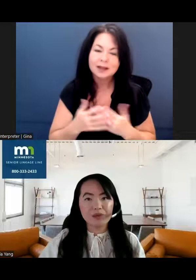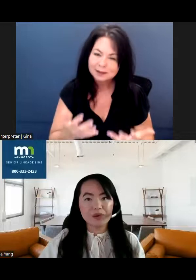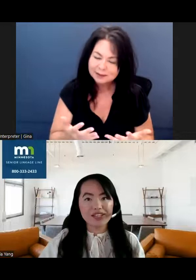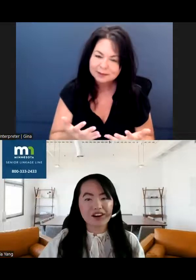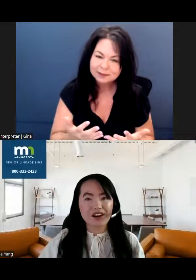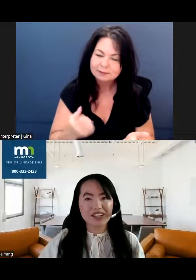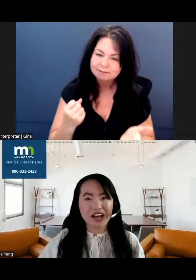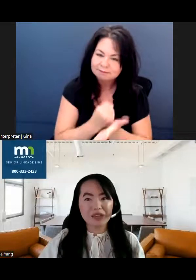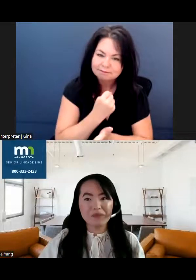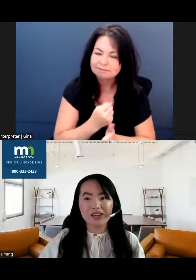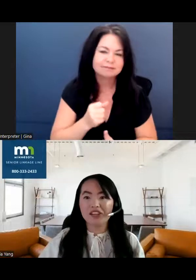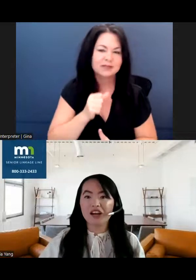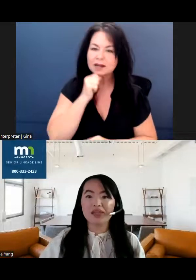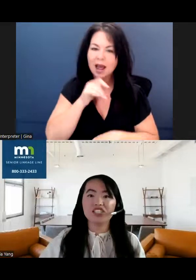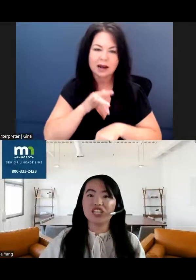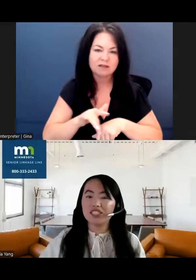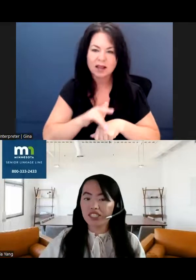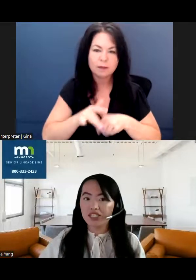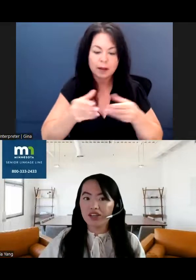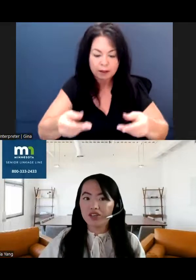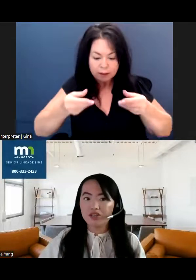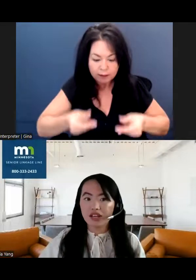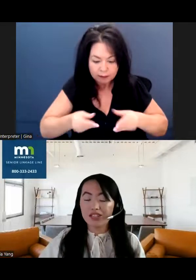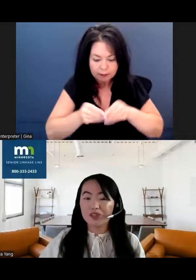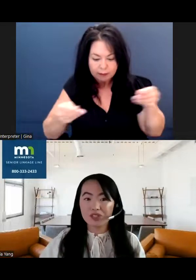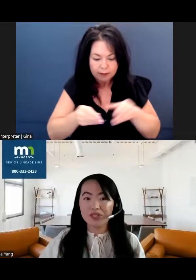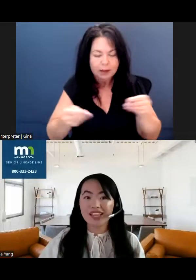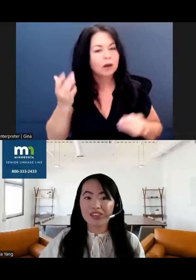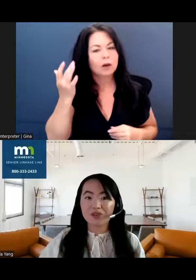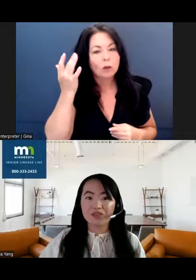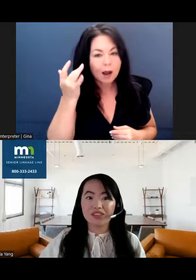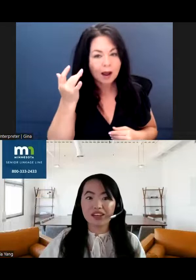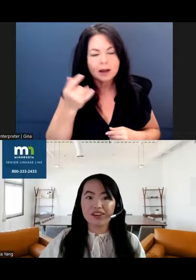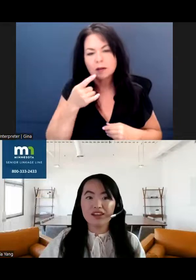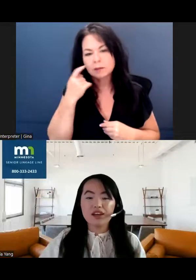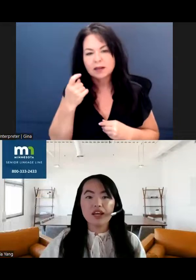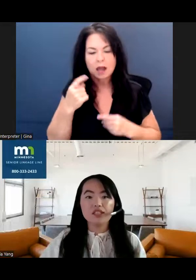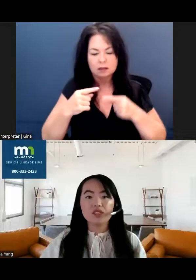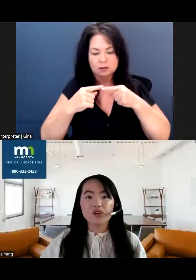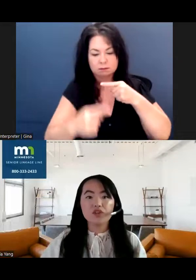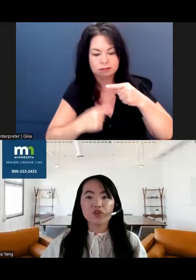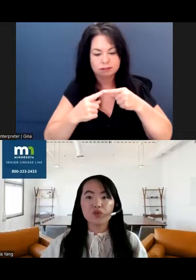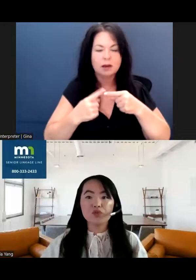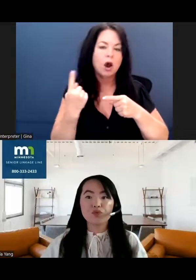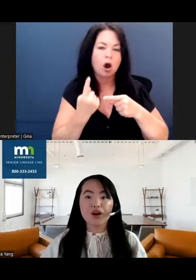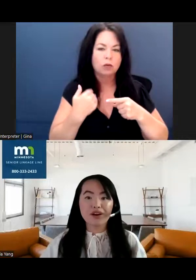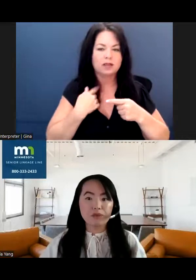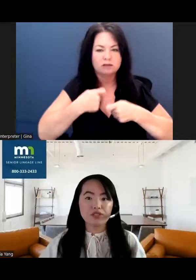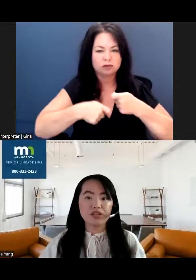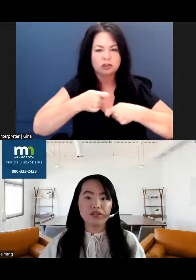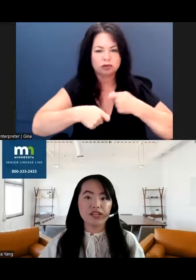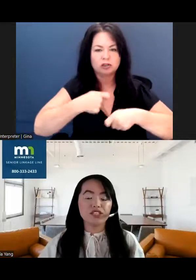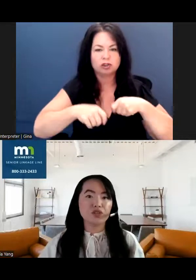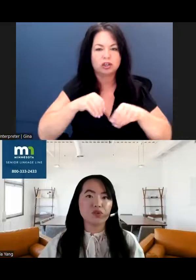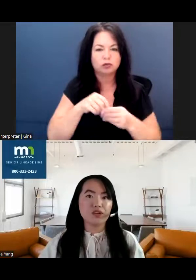not available as a hard copy because there are many changes to this guide throughout the year. And so if you are able